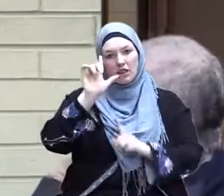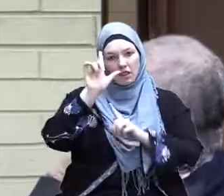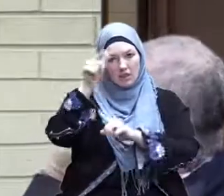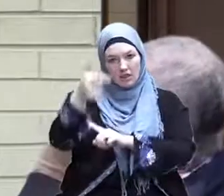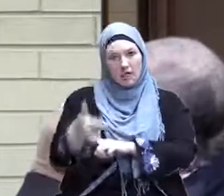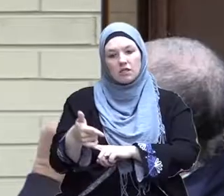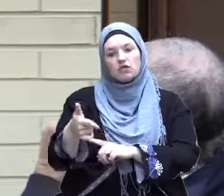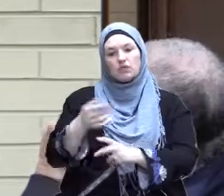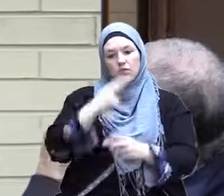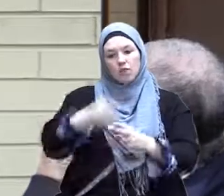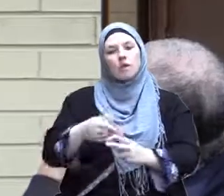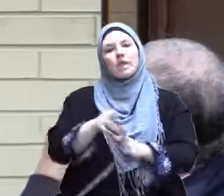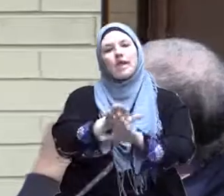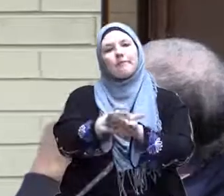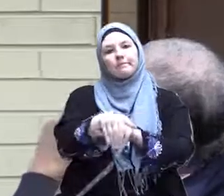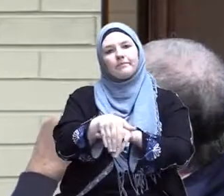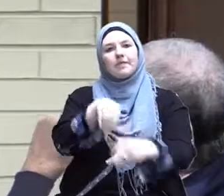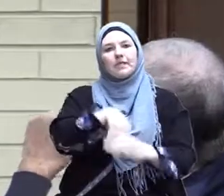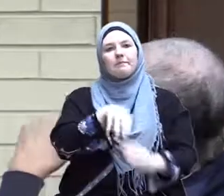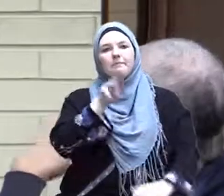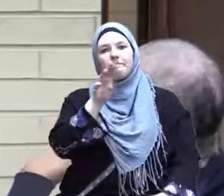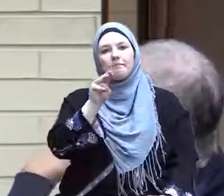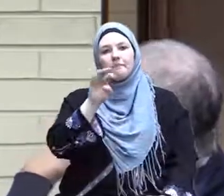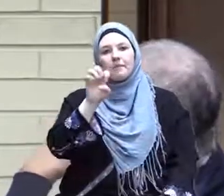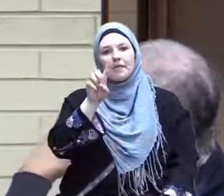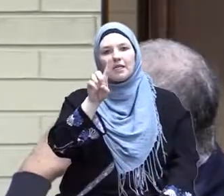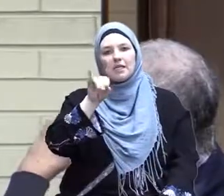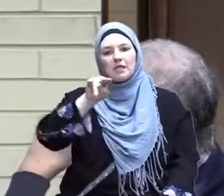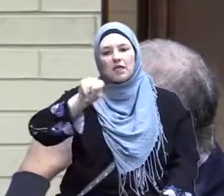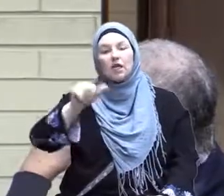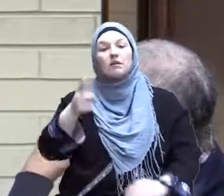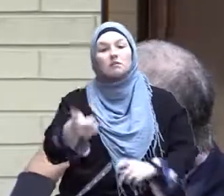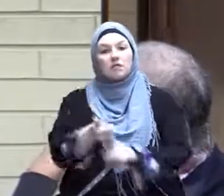of hypocrisy in Medina. He was in